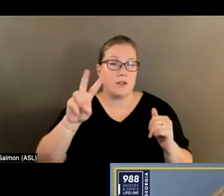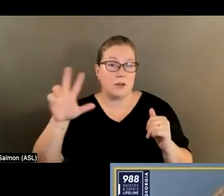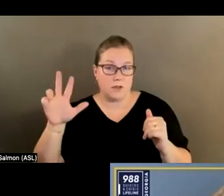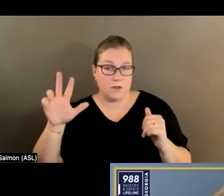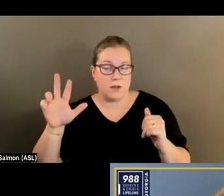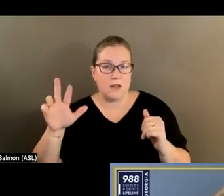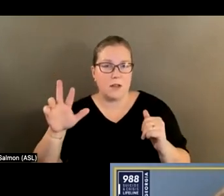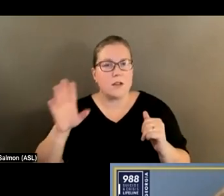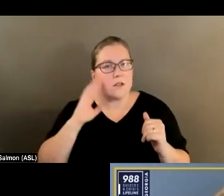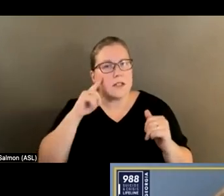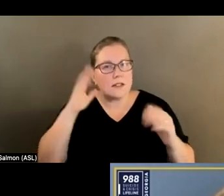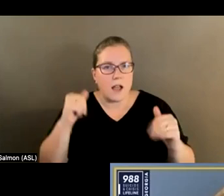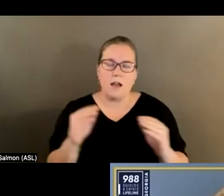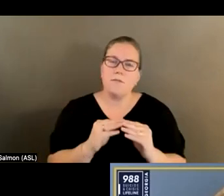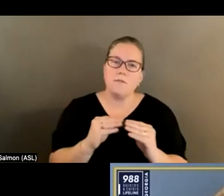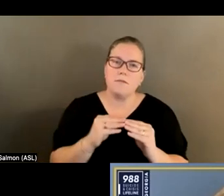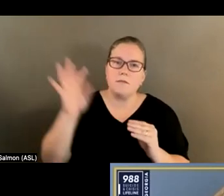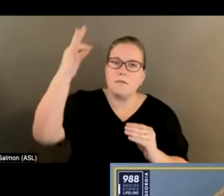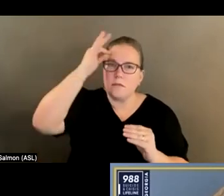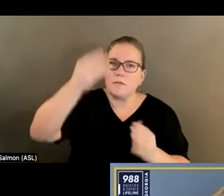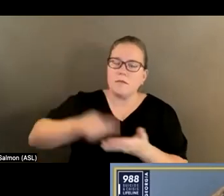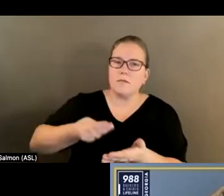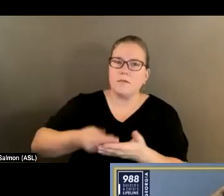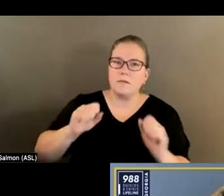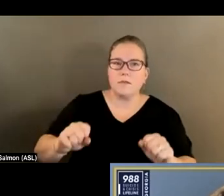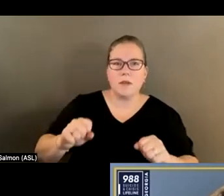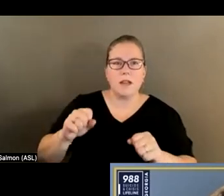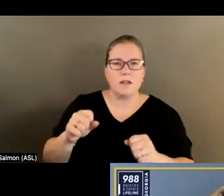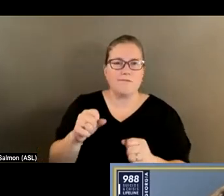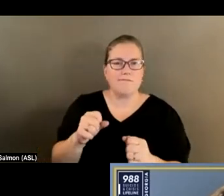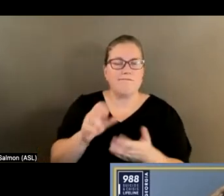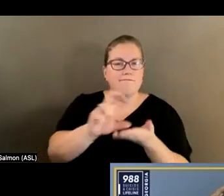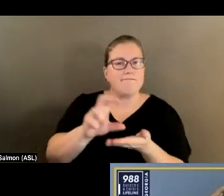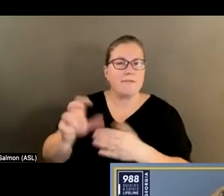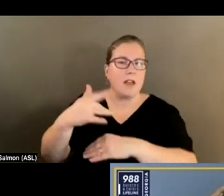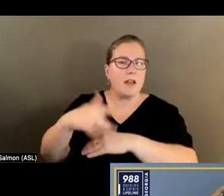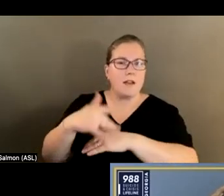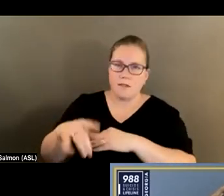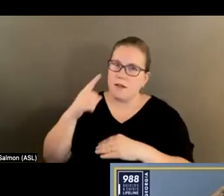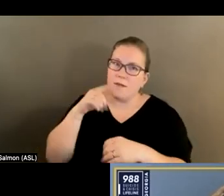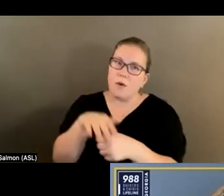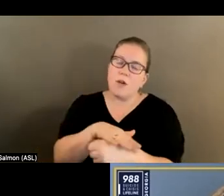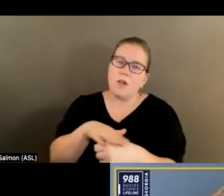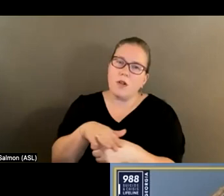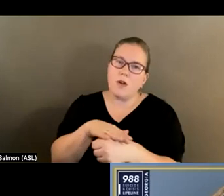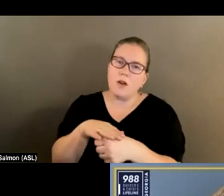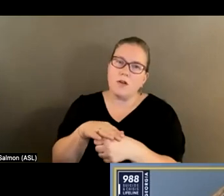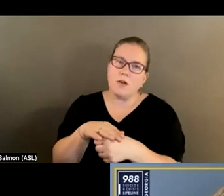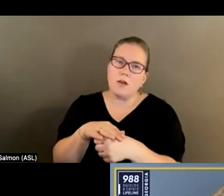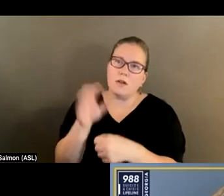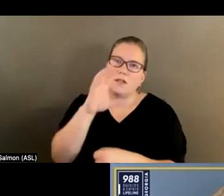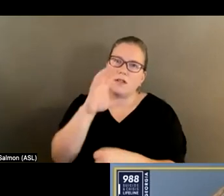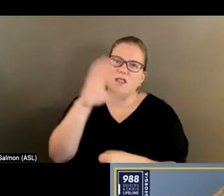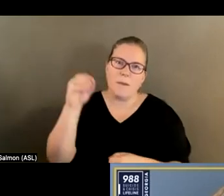2023 additional federal funds to be made available for